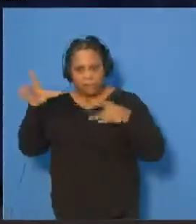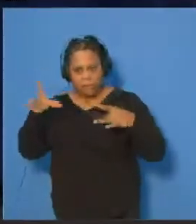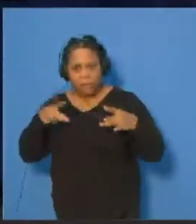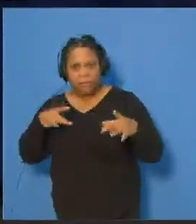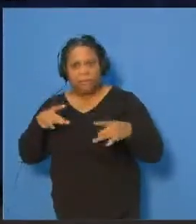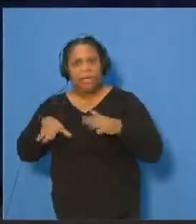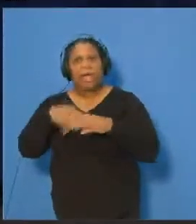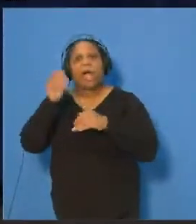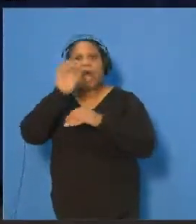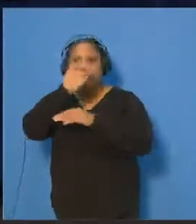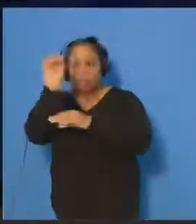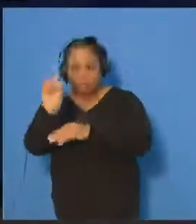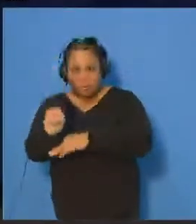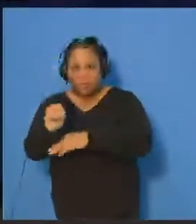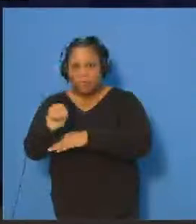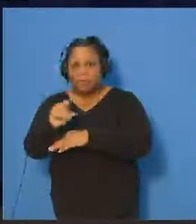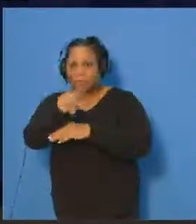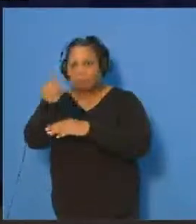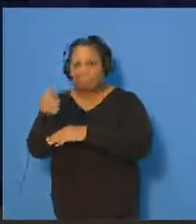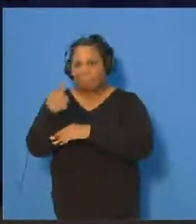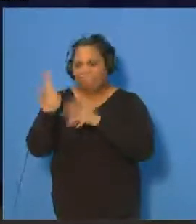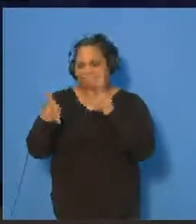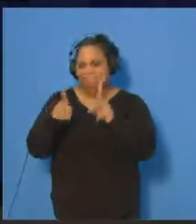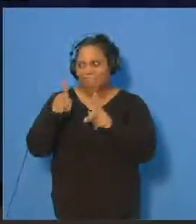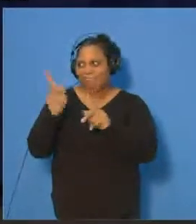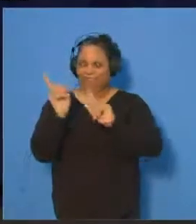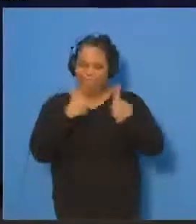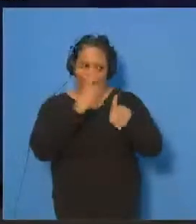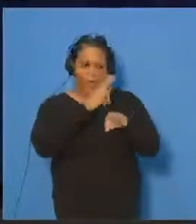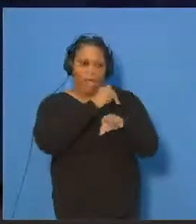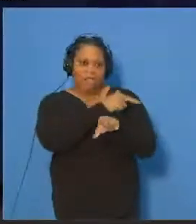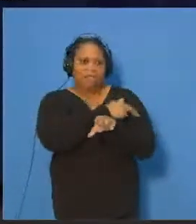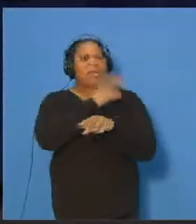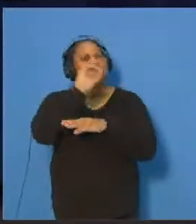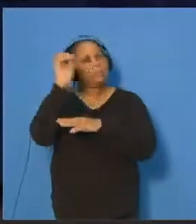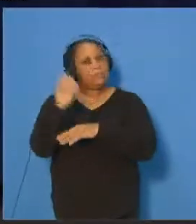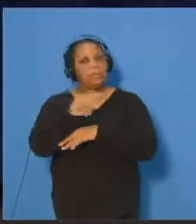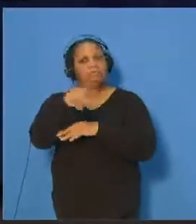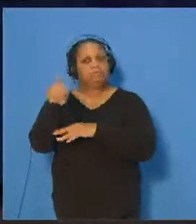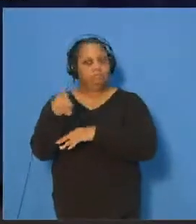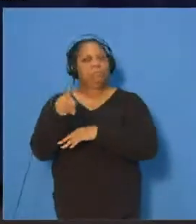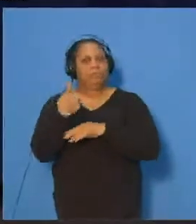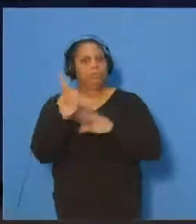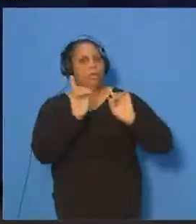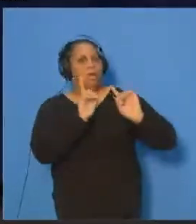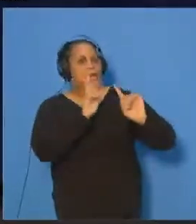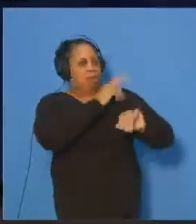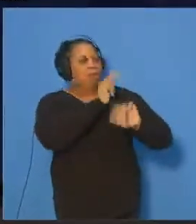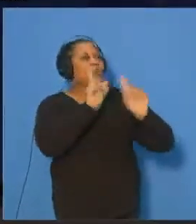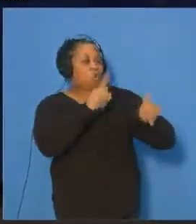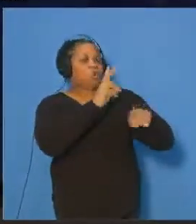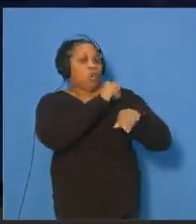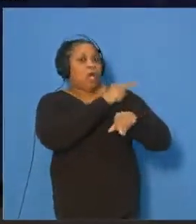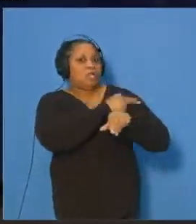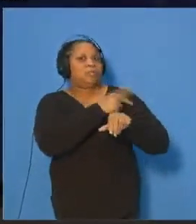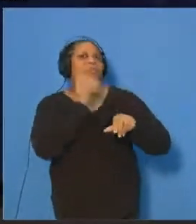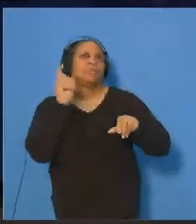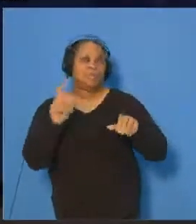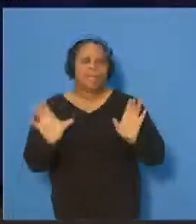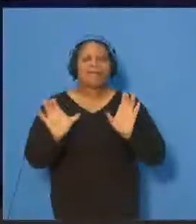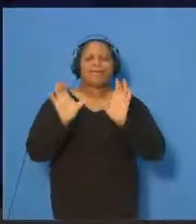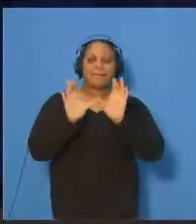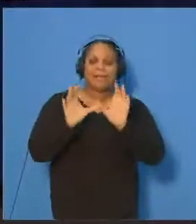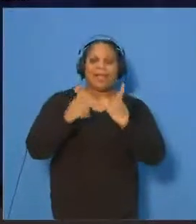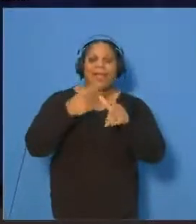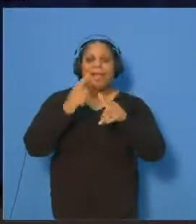out of that percentage of the population, those persons are hospitalized. Out of percentage of those that are hospitalized, those persons then require critical care, and out of